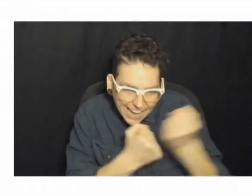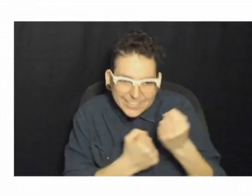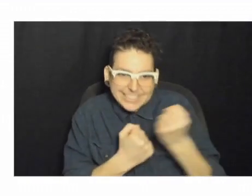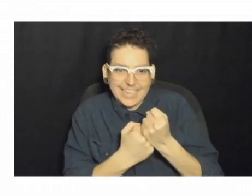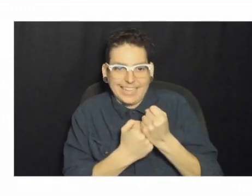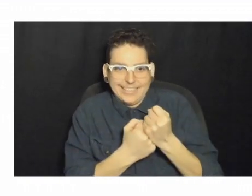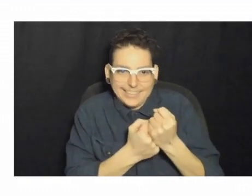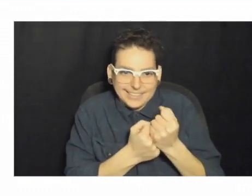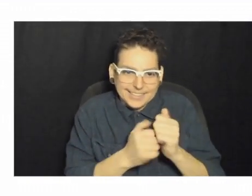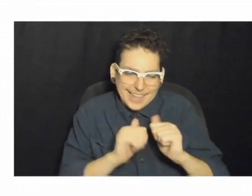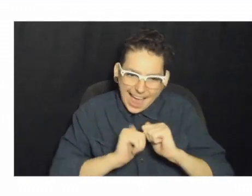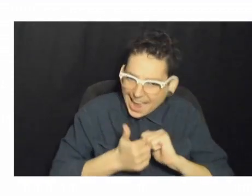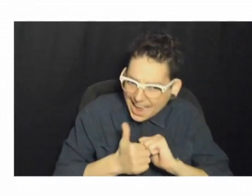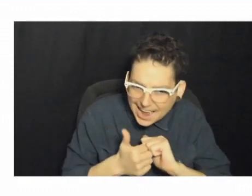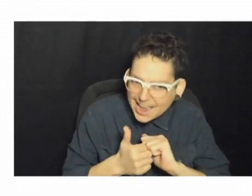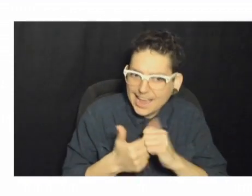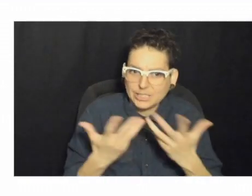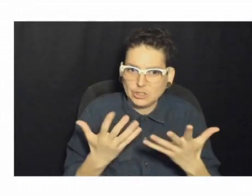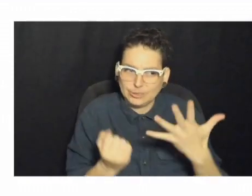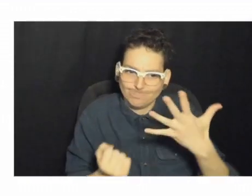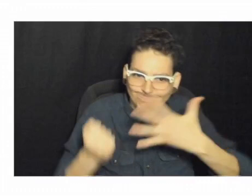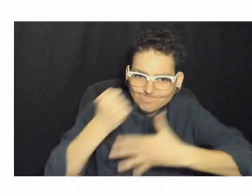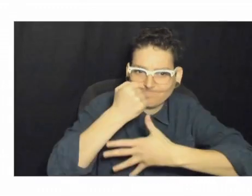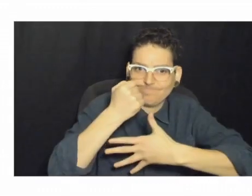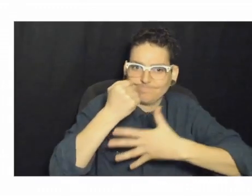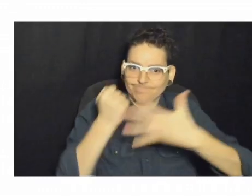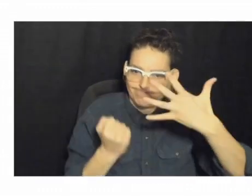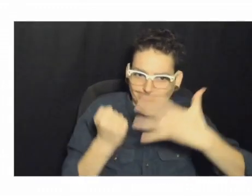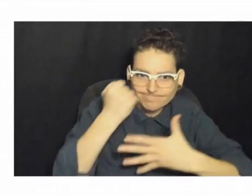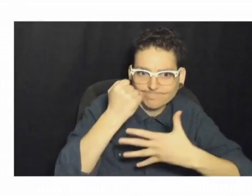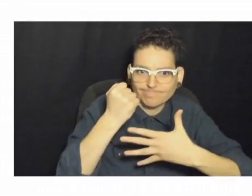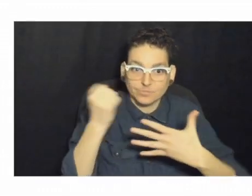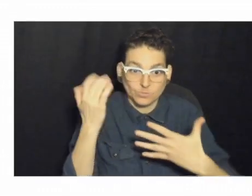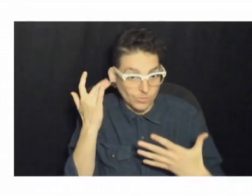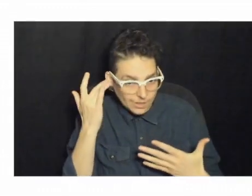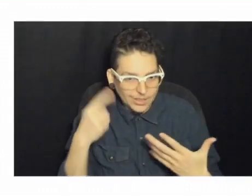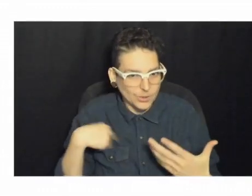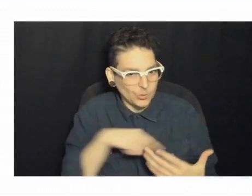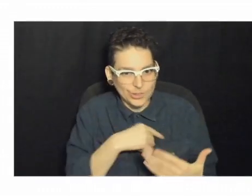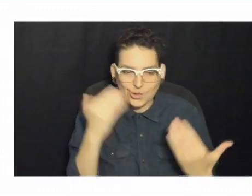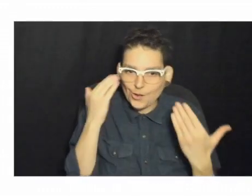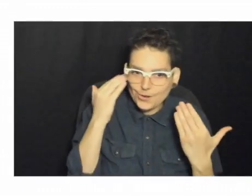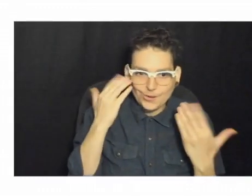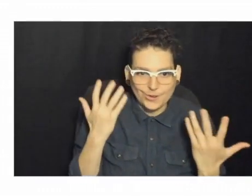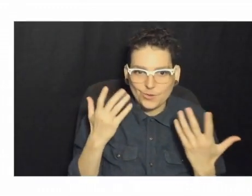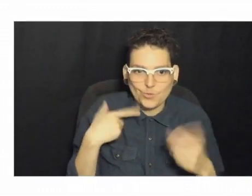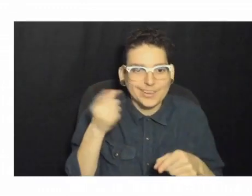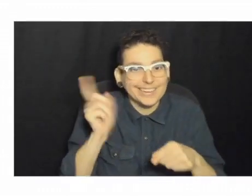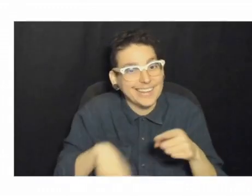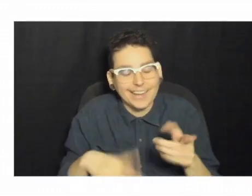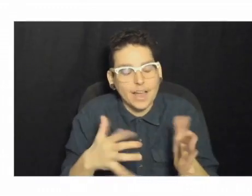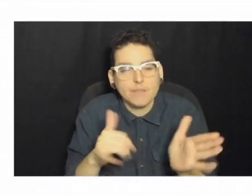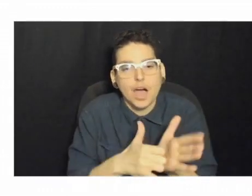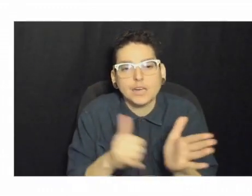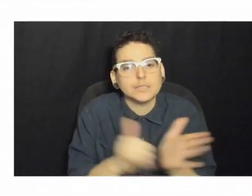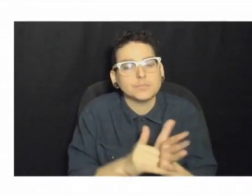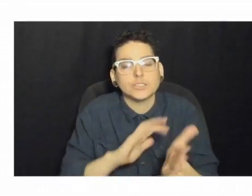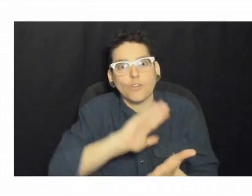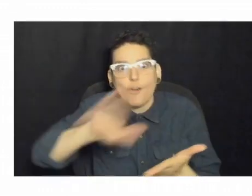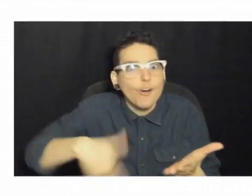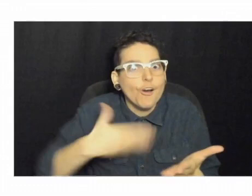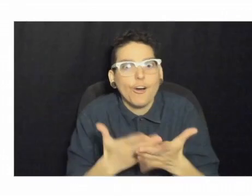do it all at once? How do people who occupy these different spaces,